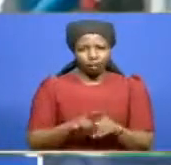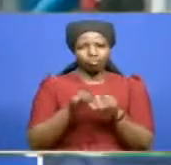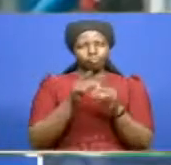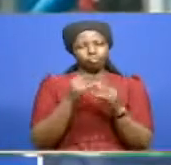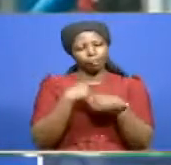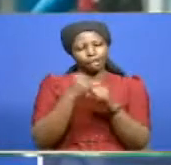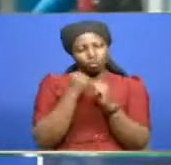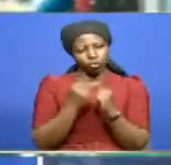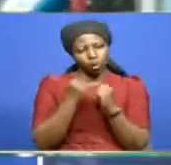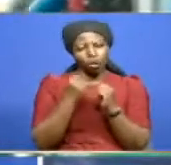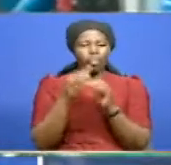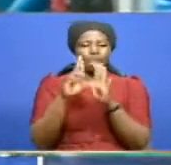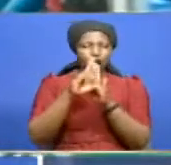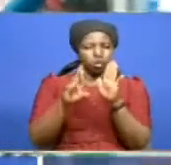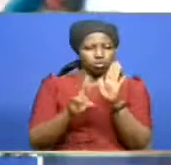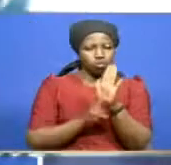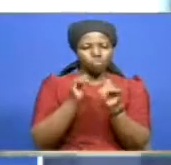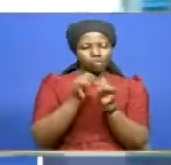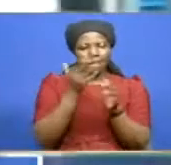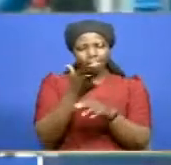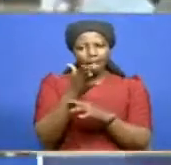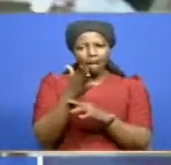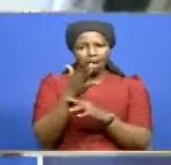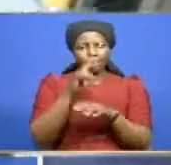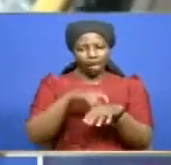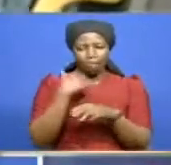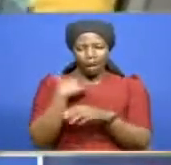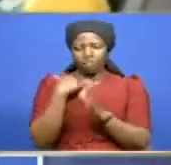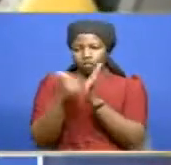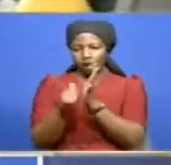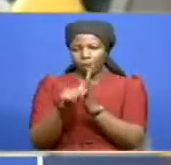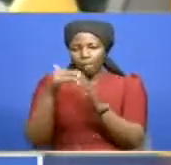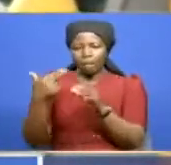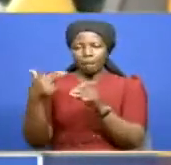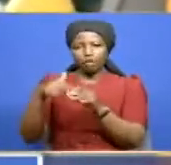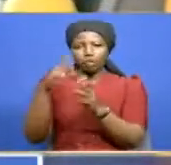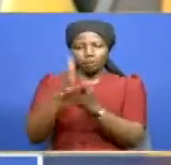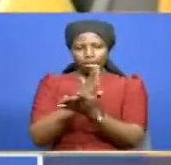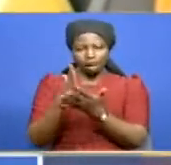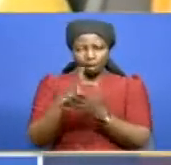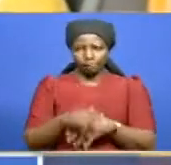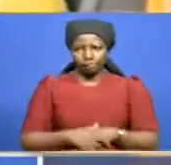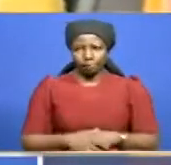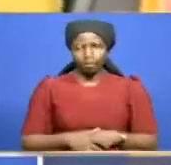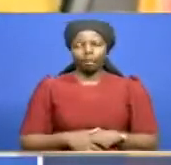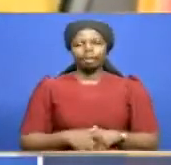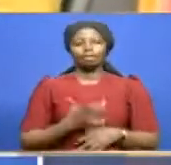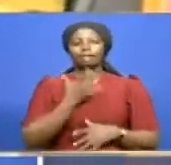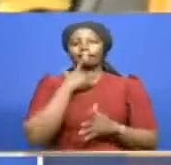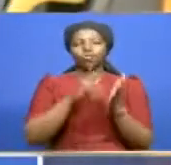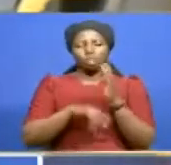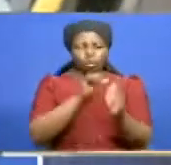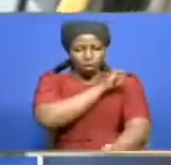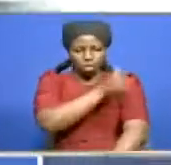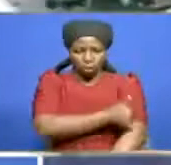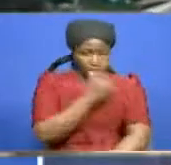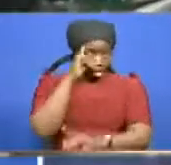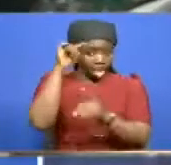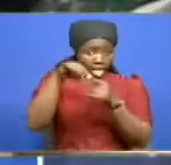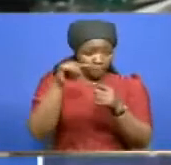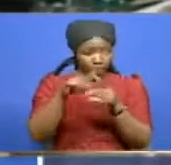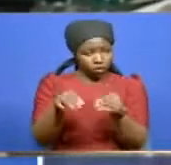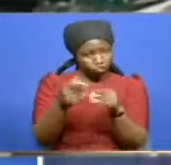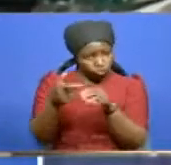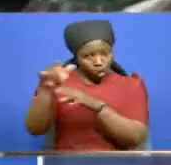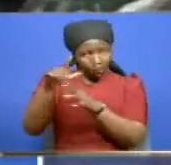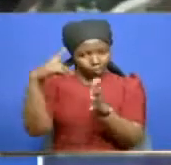in light of emerging trends in the petroleum subsector. EPRA Acting DG Daniel Bogoria says the authority is seeking stiffer penalties and fines